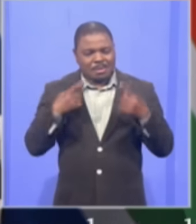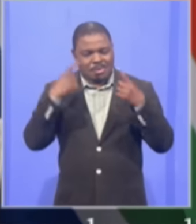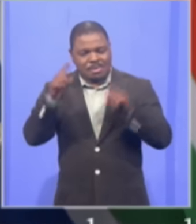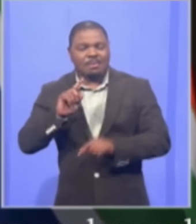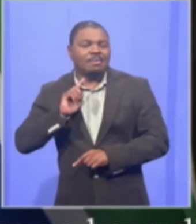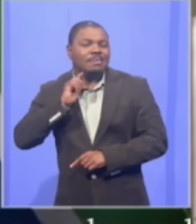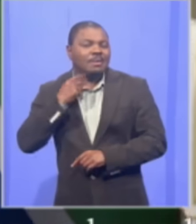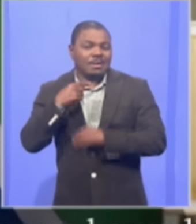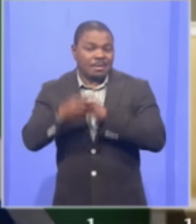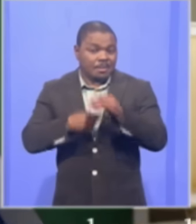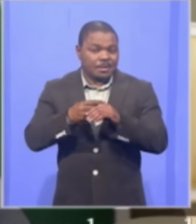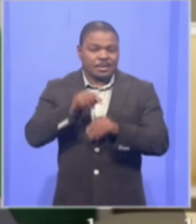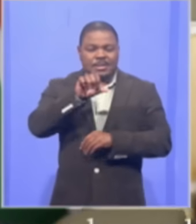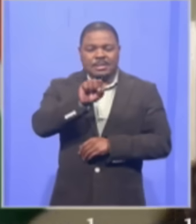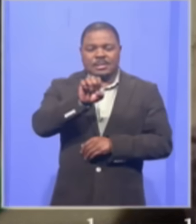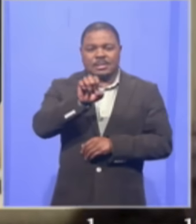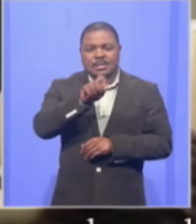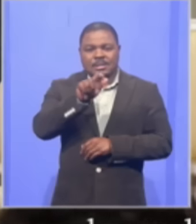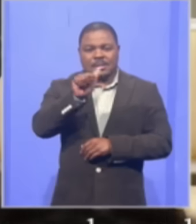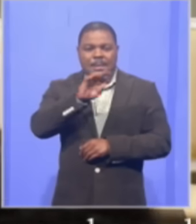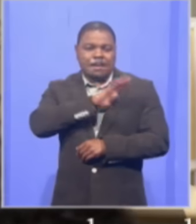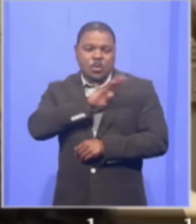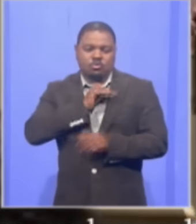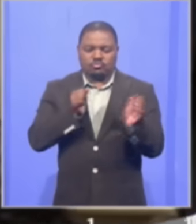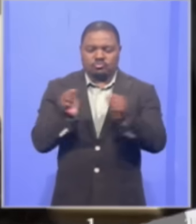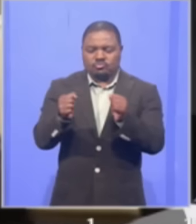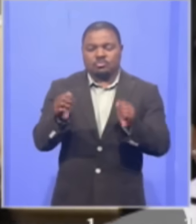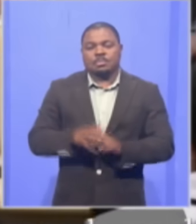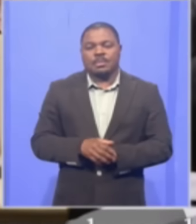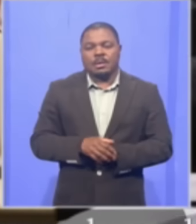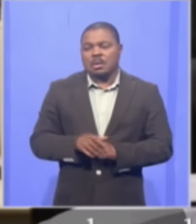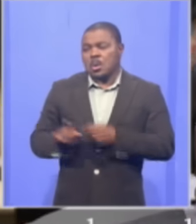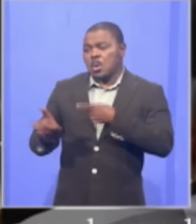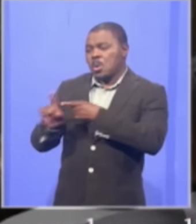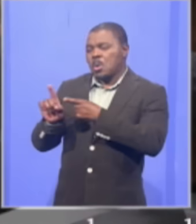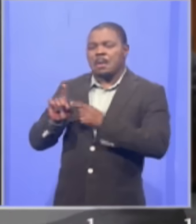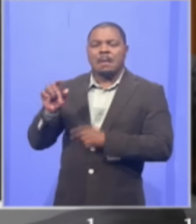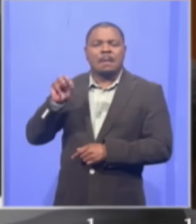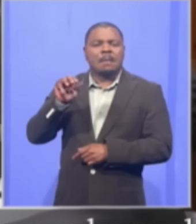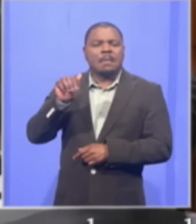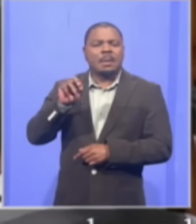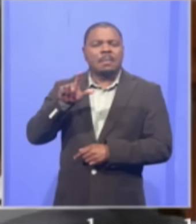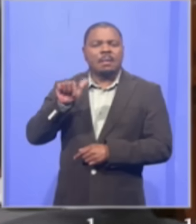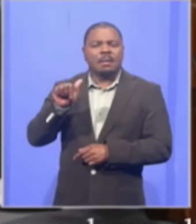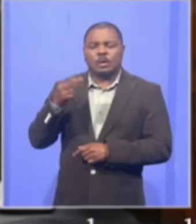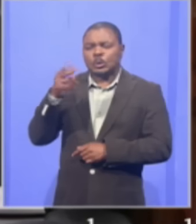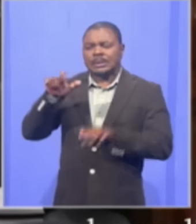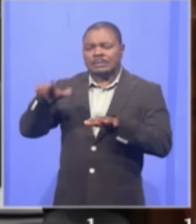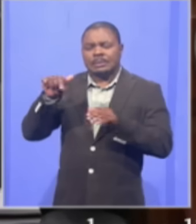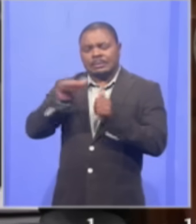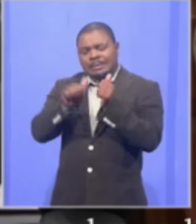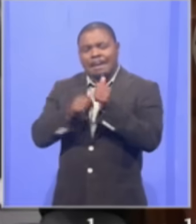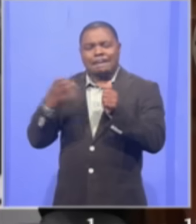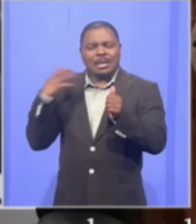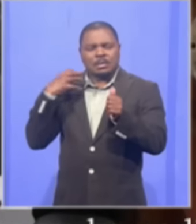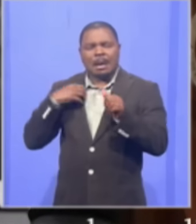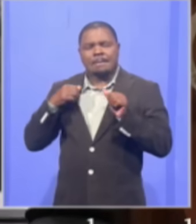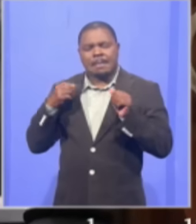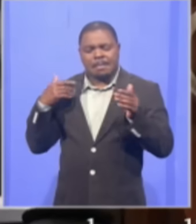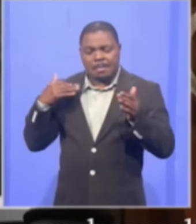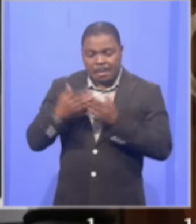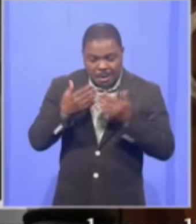ka o thongwa ha boto ya sitha. Manamela isale ele motlatsa letona ho tloa ka 2017 mme maemo a hae a nkilwe ke ngaka